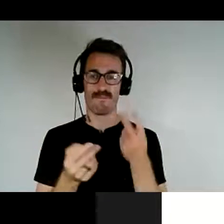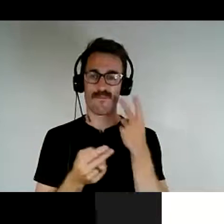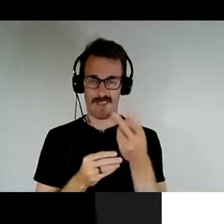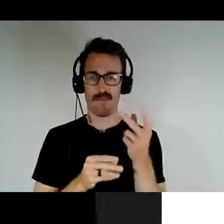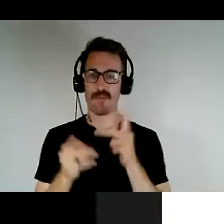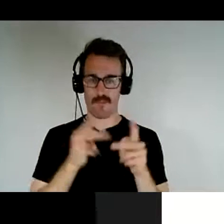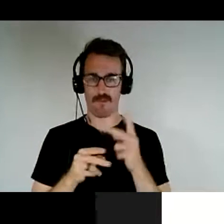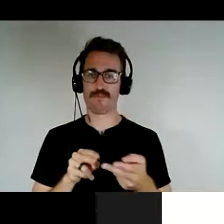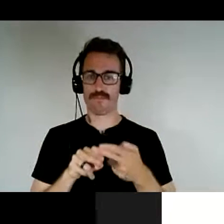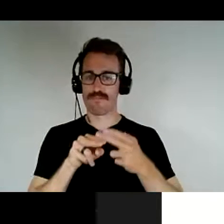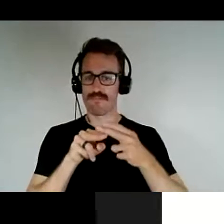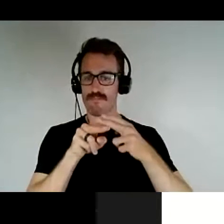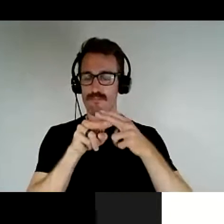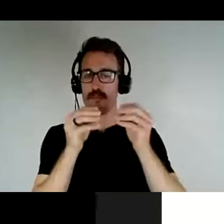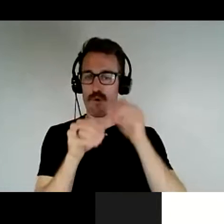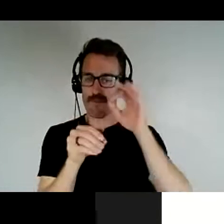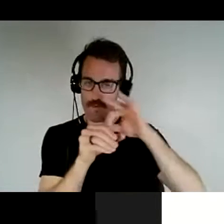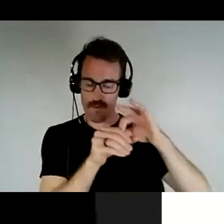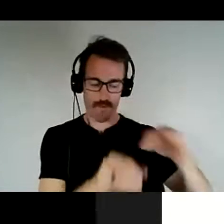40.